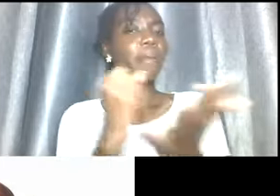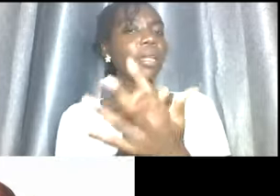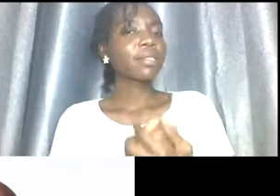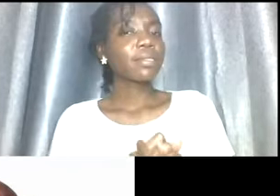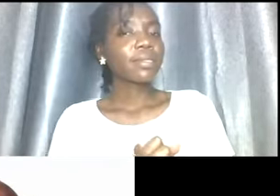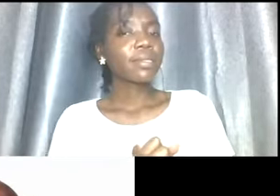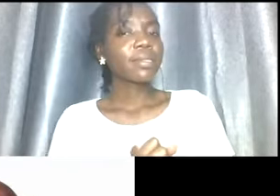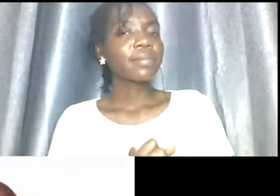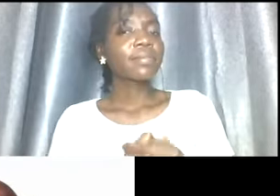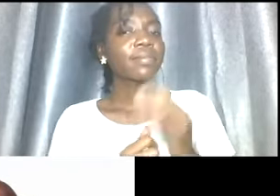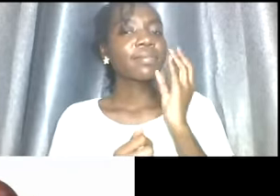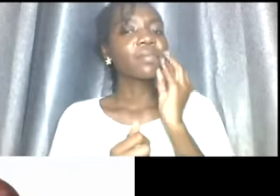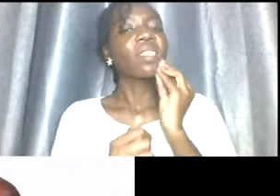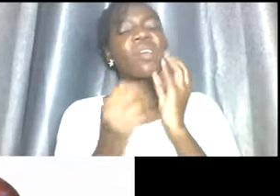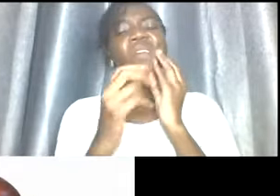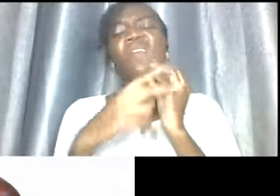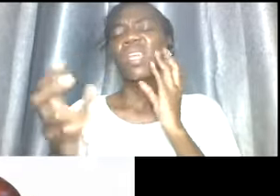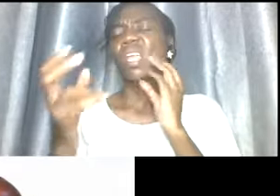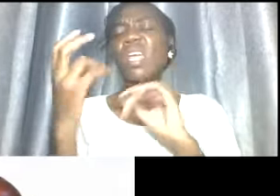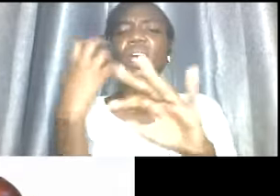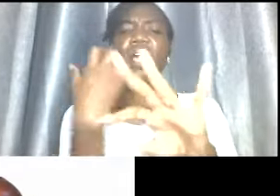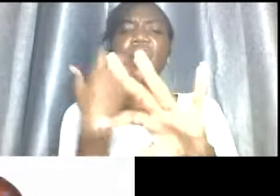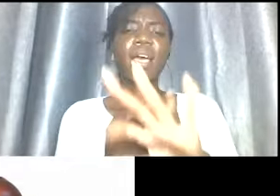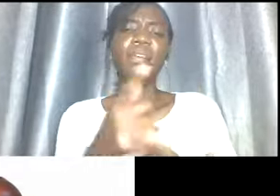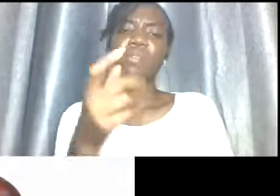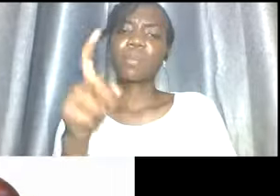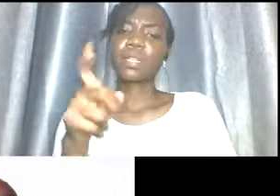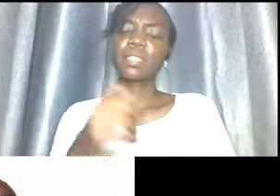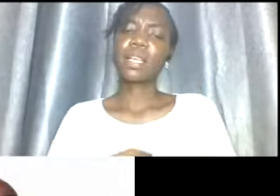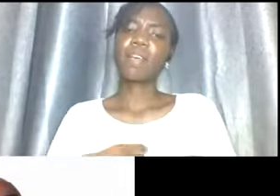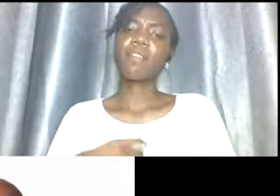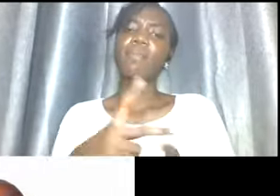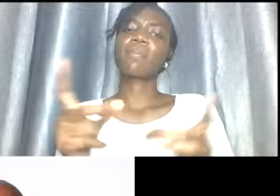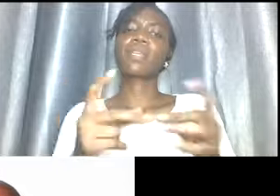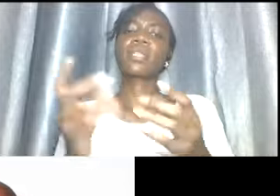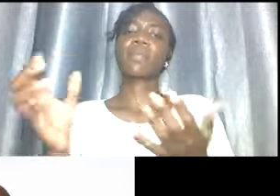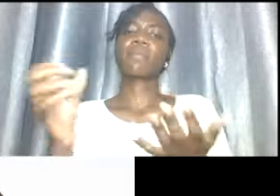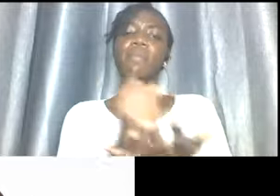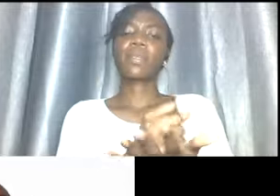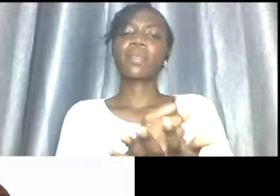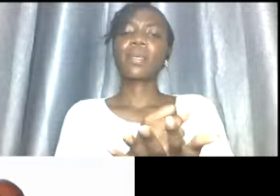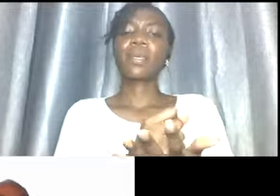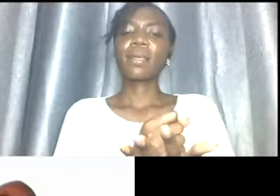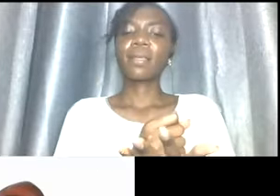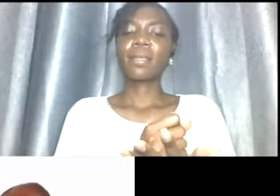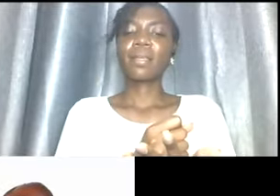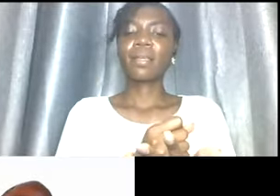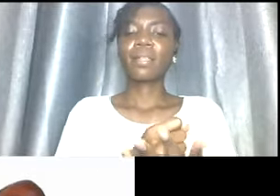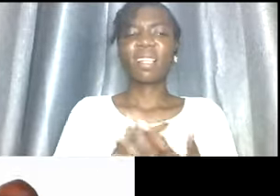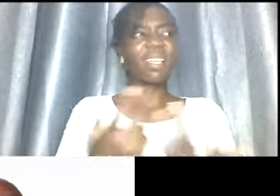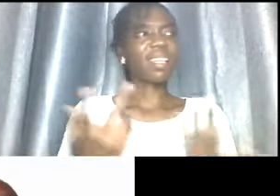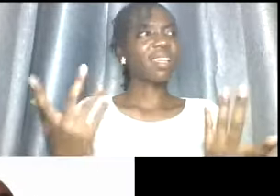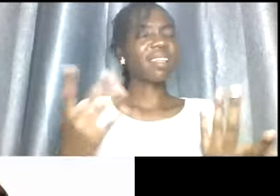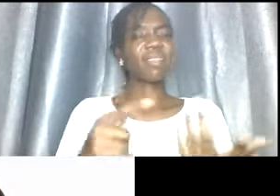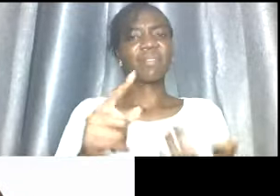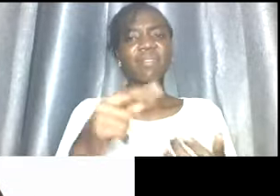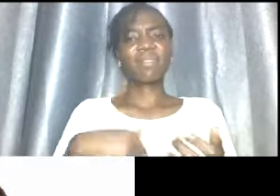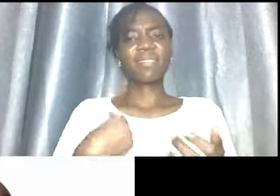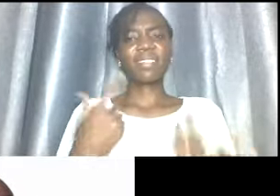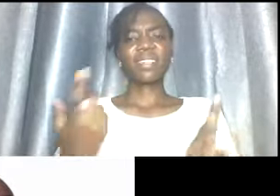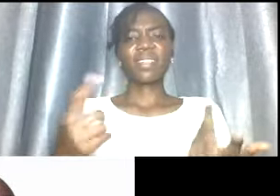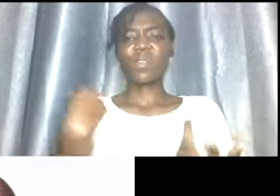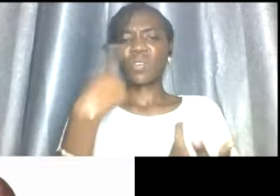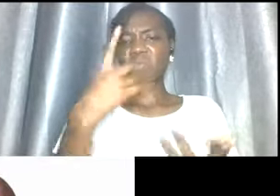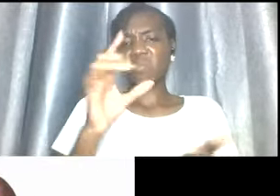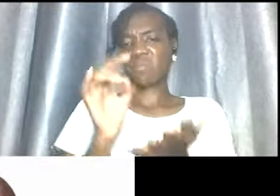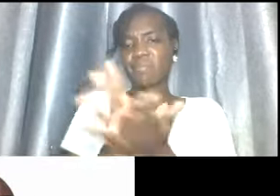a struggle getting up to go to your own place of employment. Because you feel as if, oh, I could always get to that. Who's going to fire me